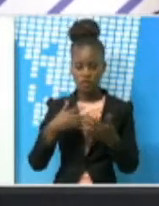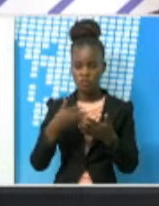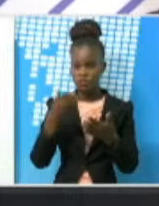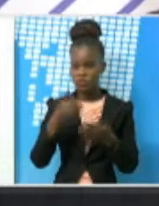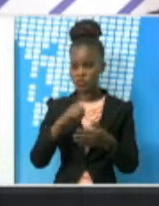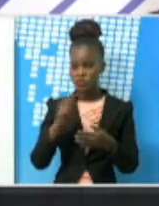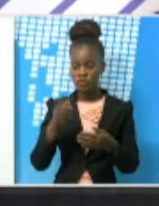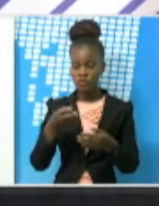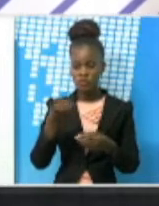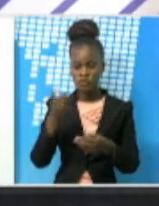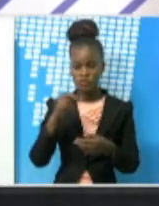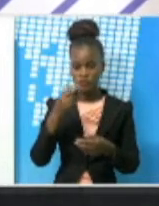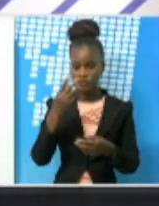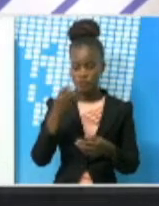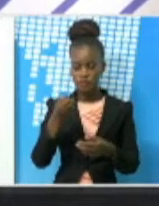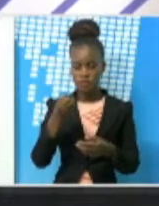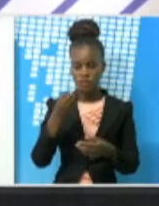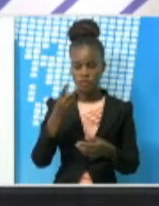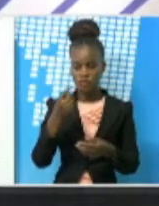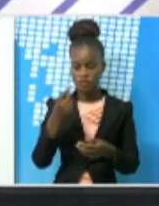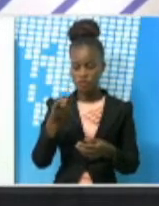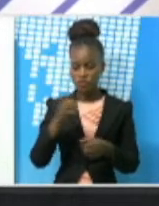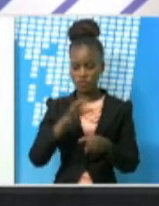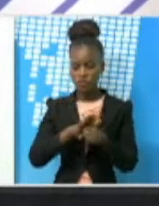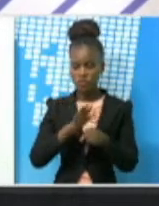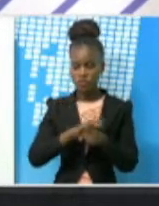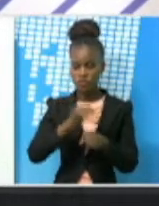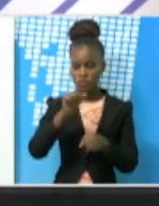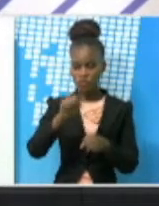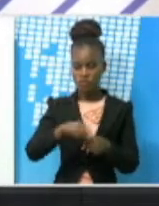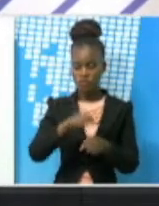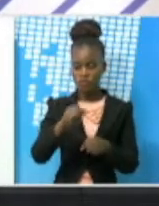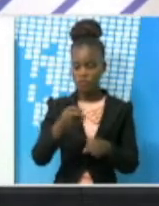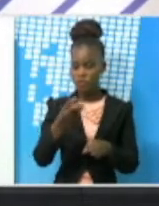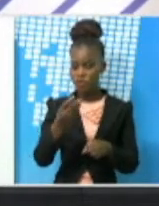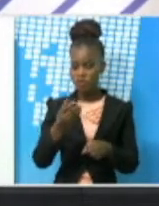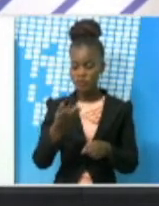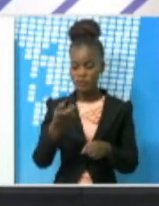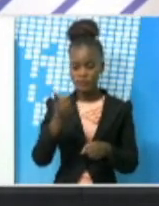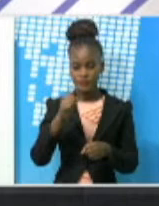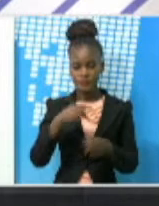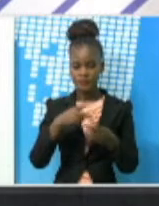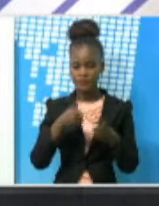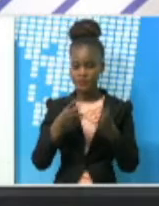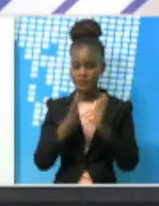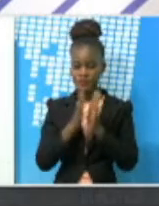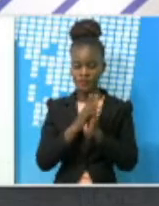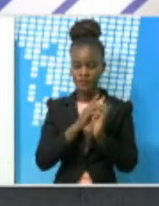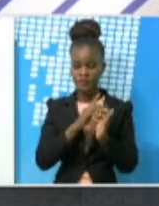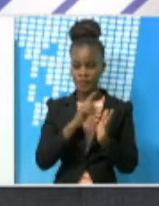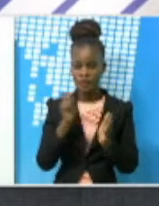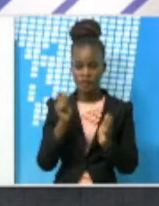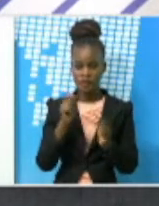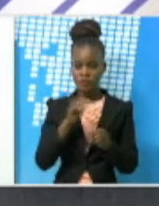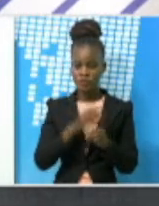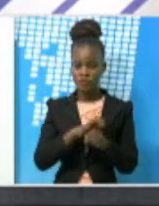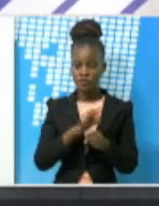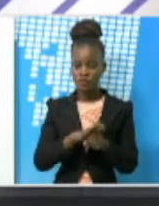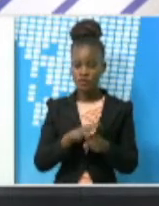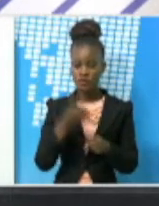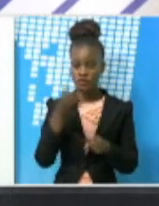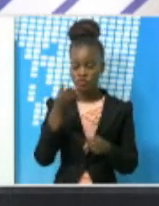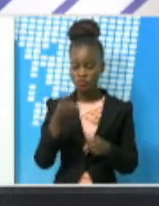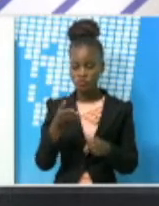examining 2011, we have never increased fees. But the most ideal, because